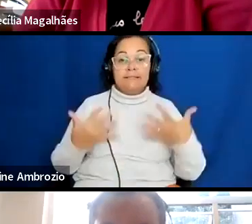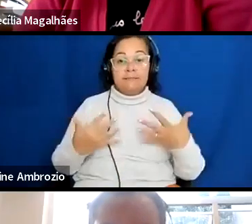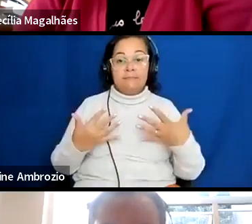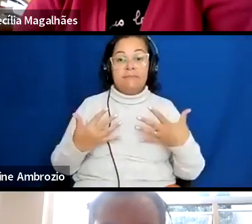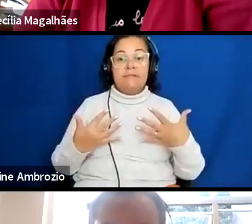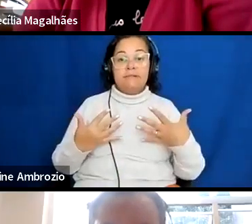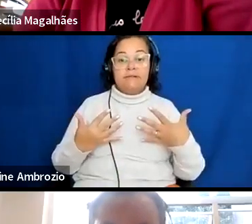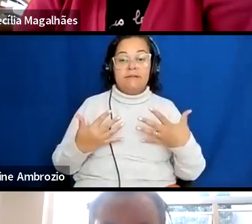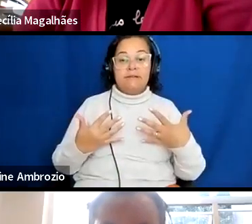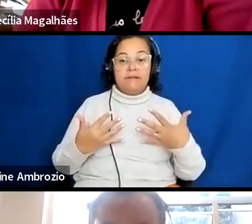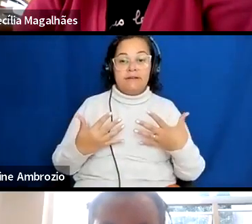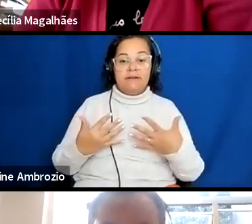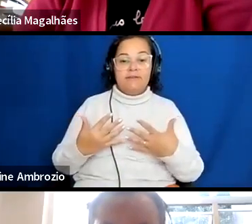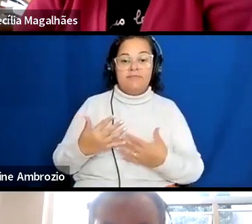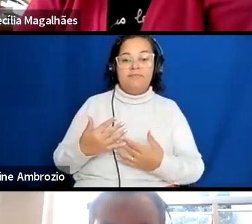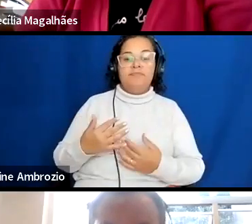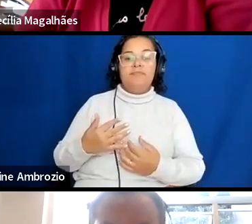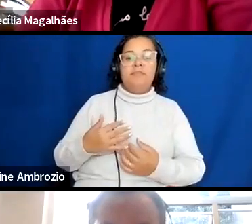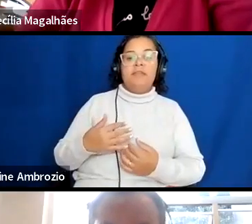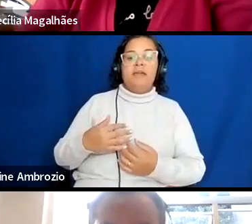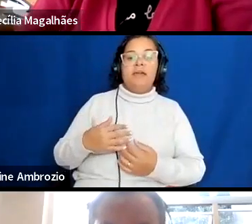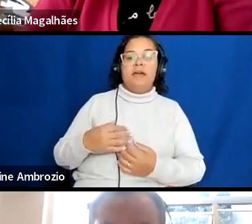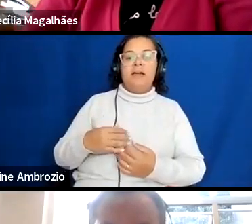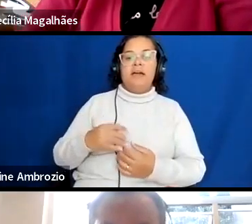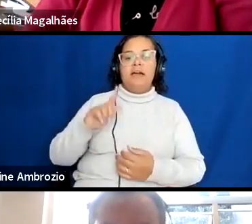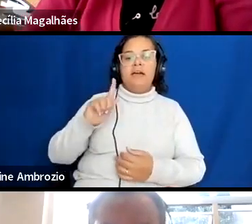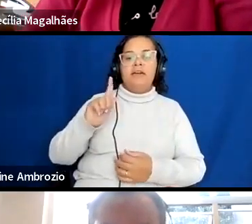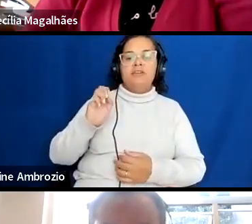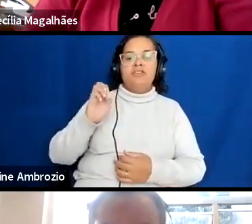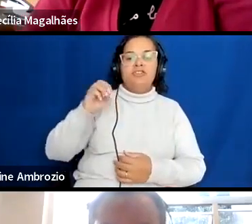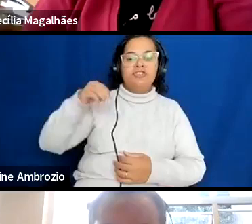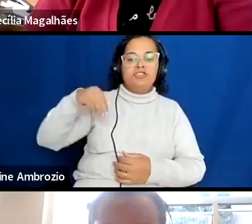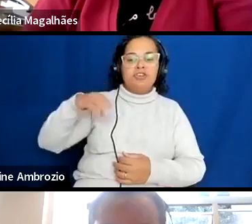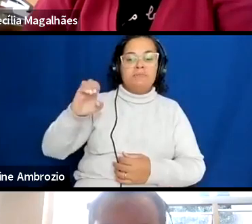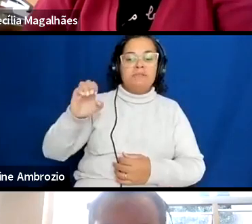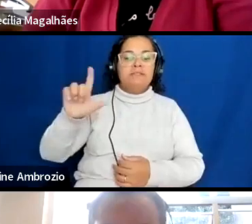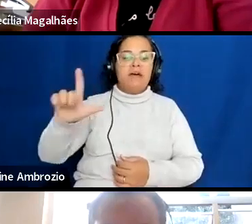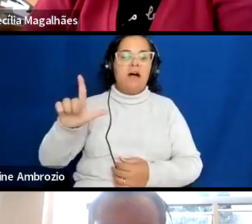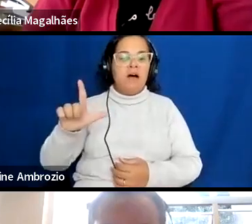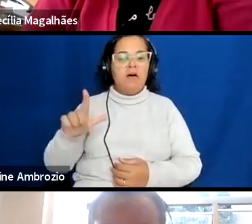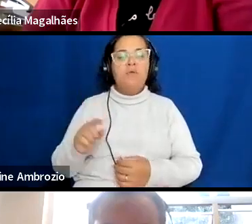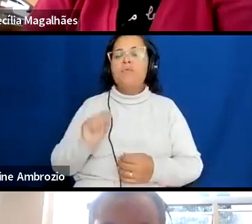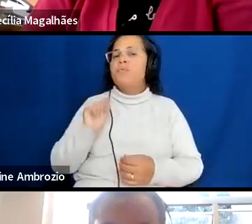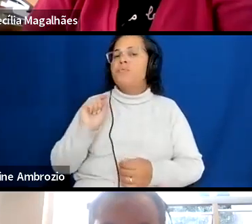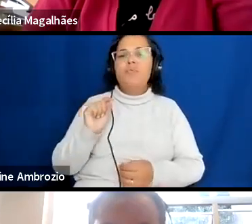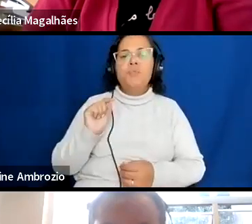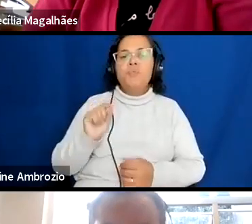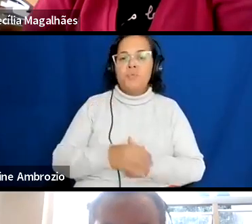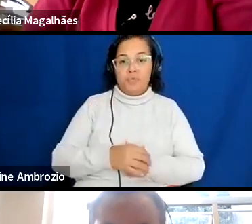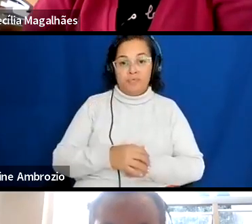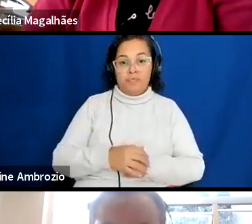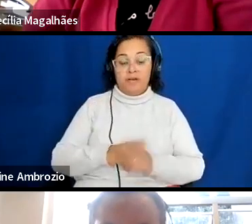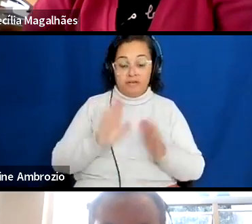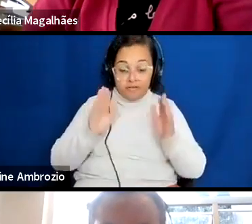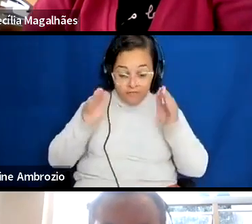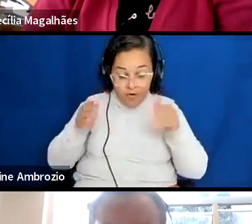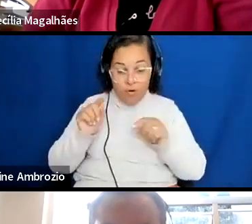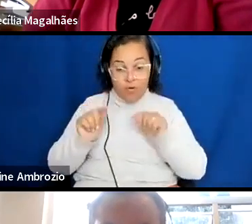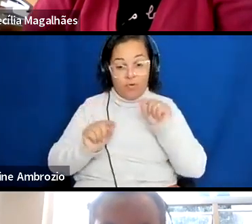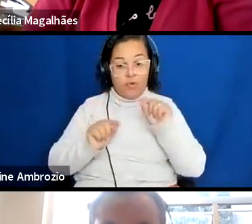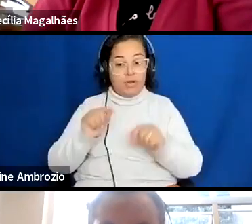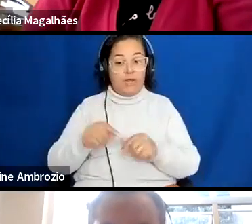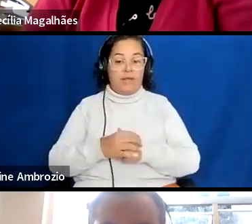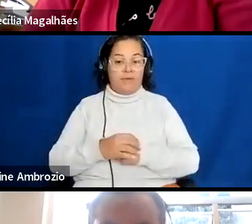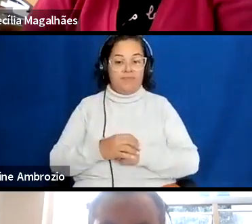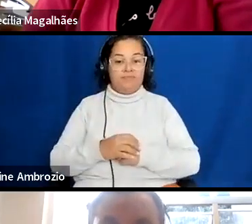But what is the germ cell that he focuses on in that text? He talks